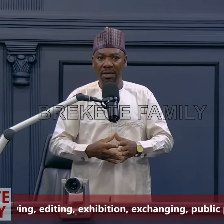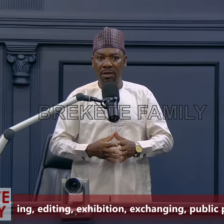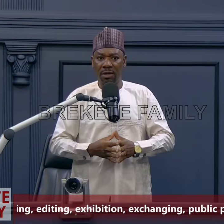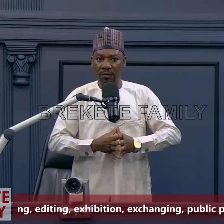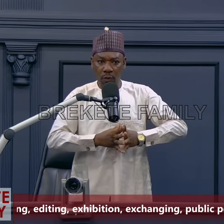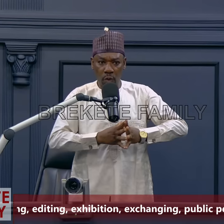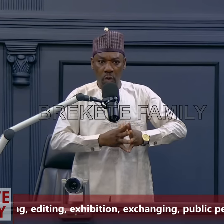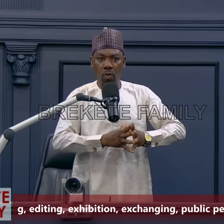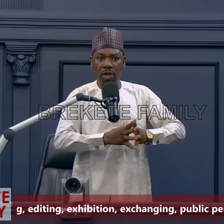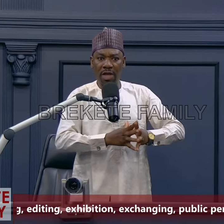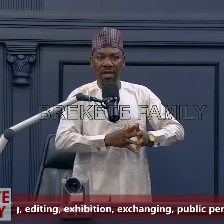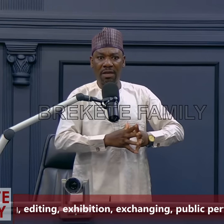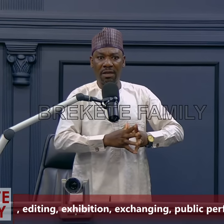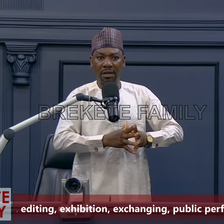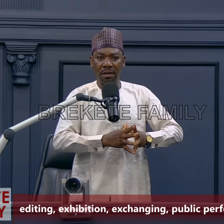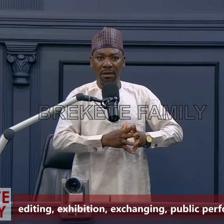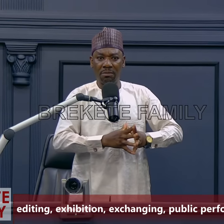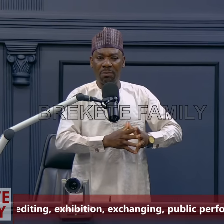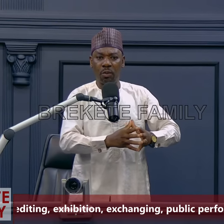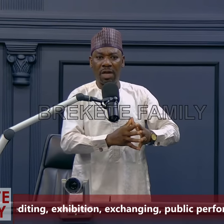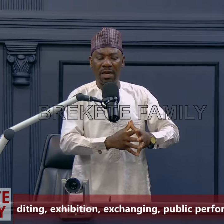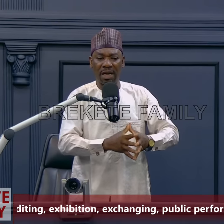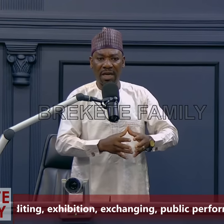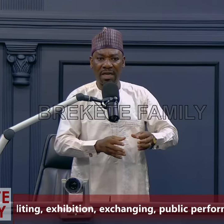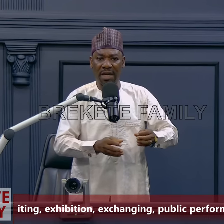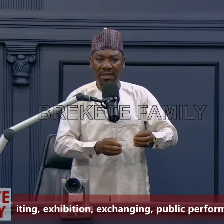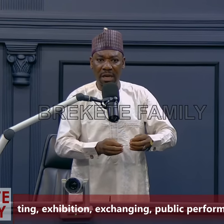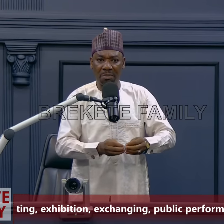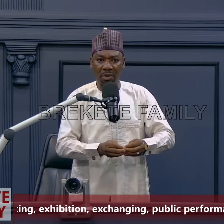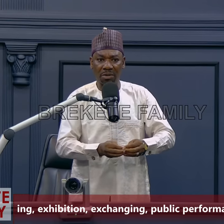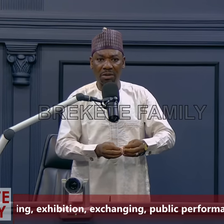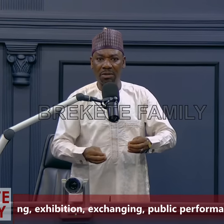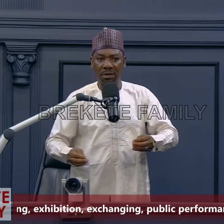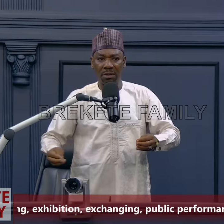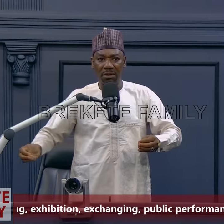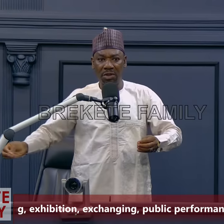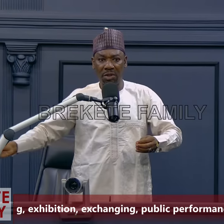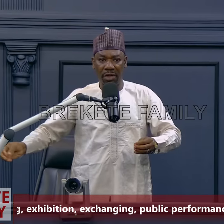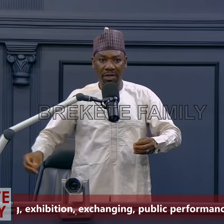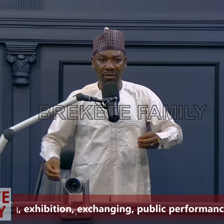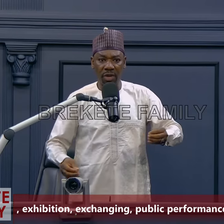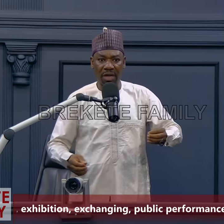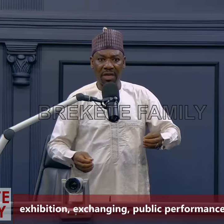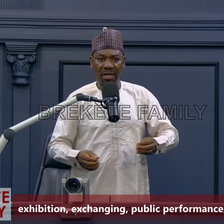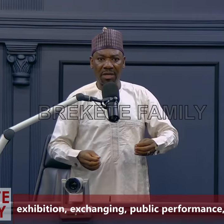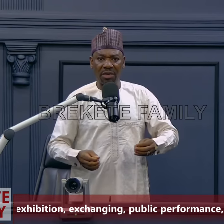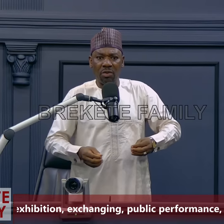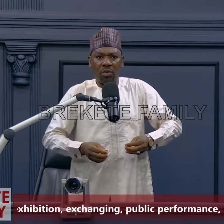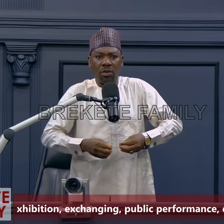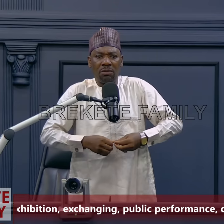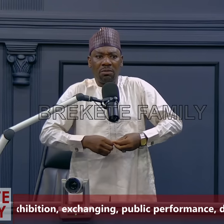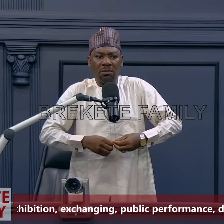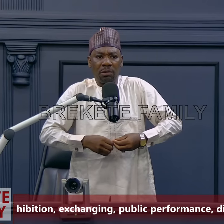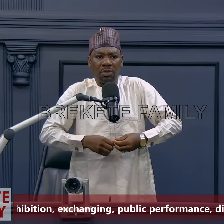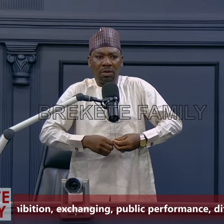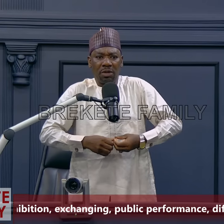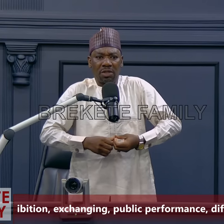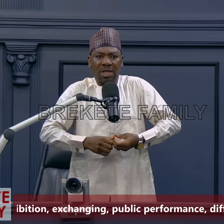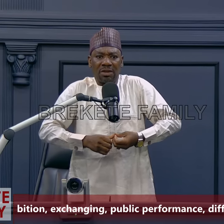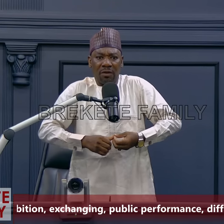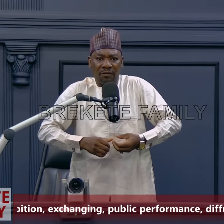pass if you go where people gather either inside bus joined where you